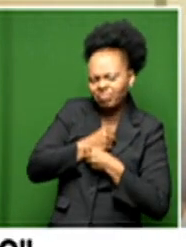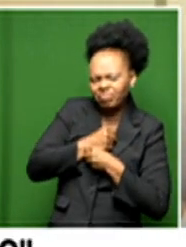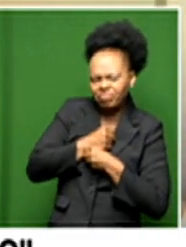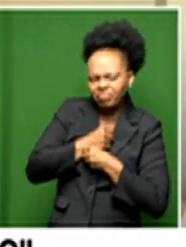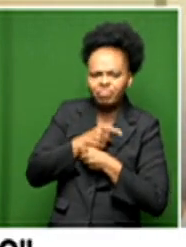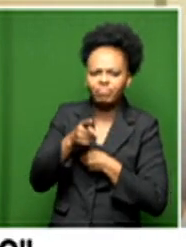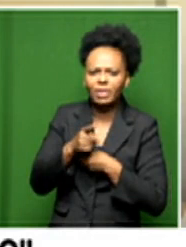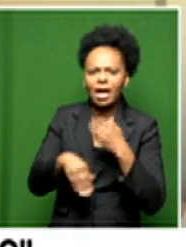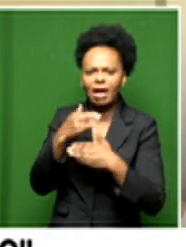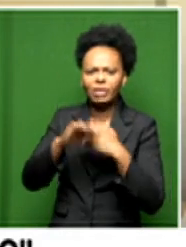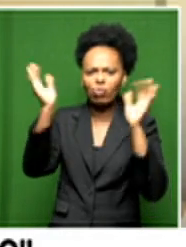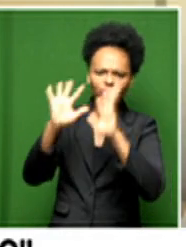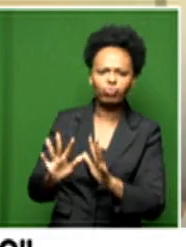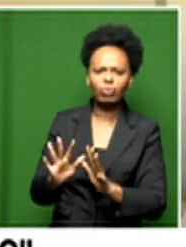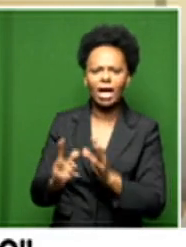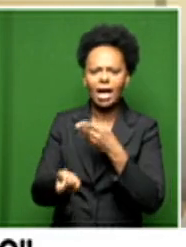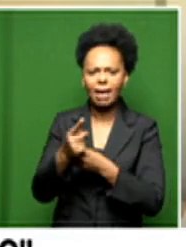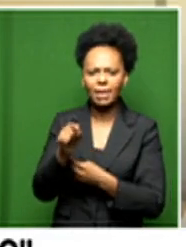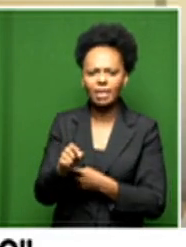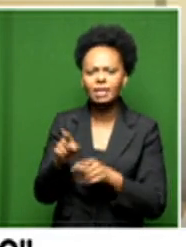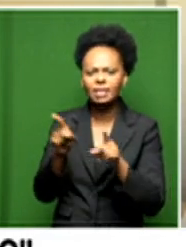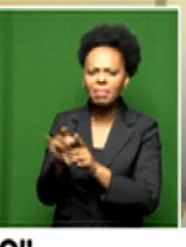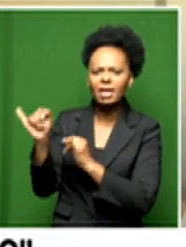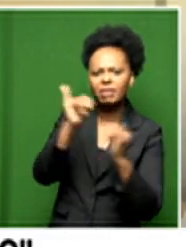an earthquake and to being invited to a party in the